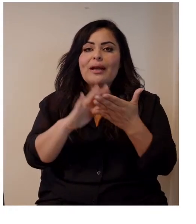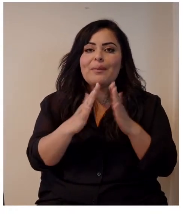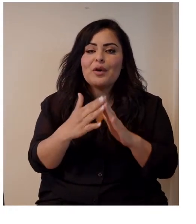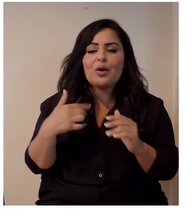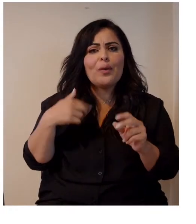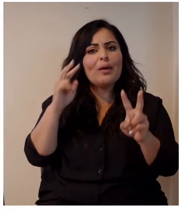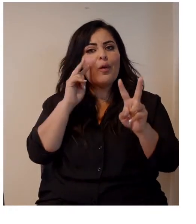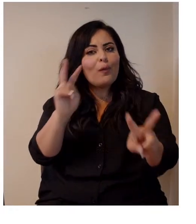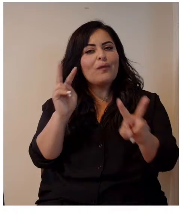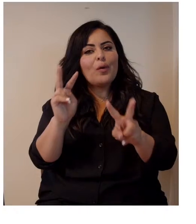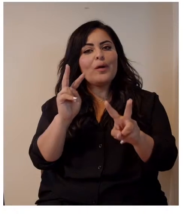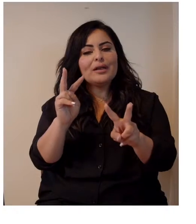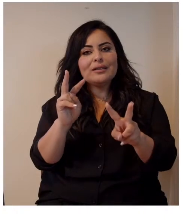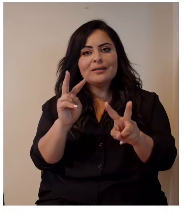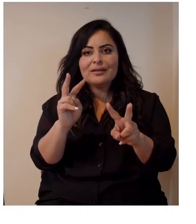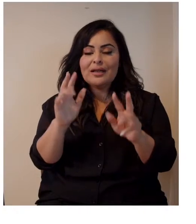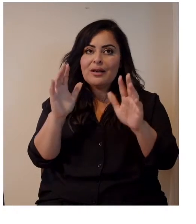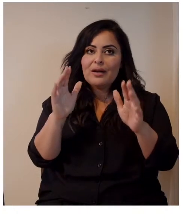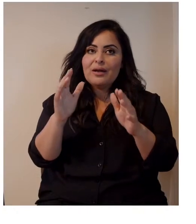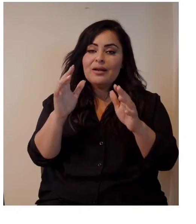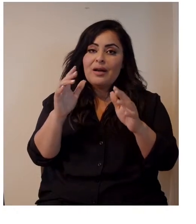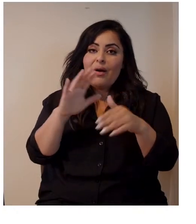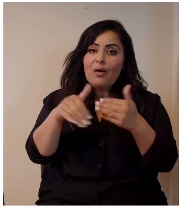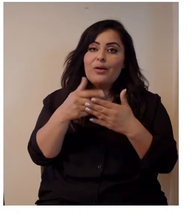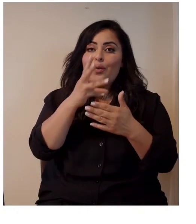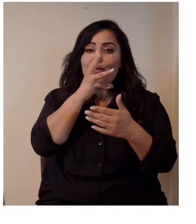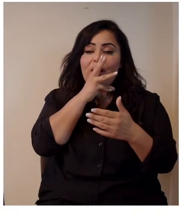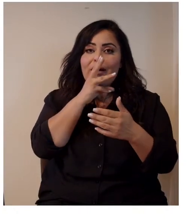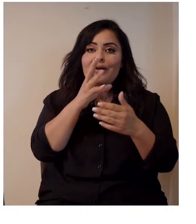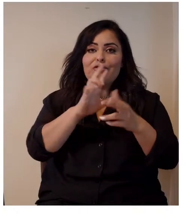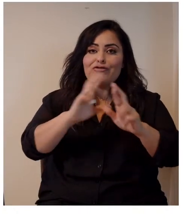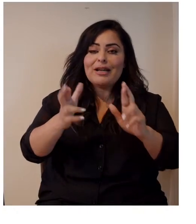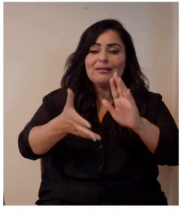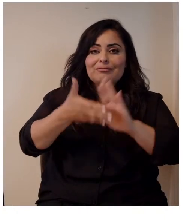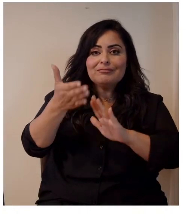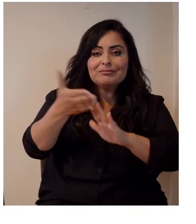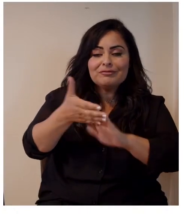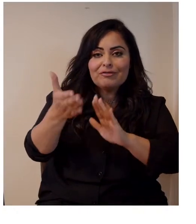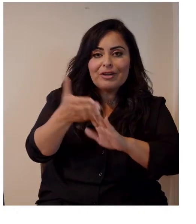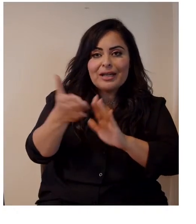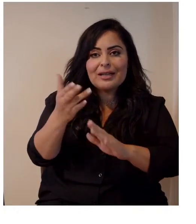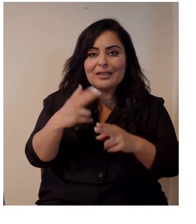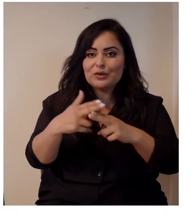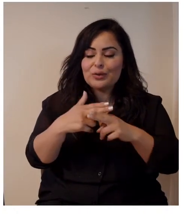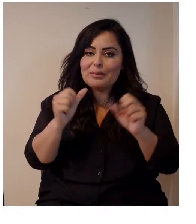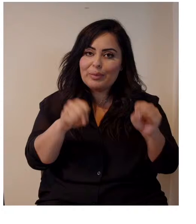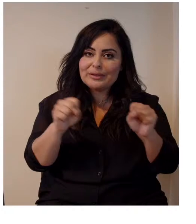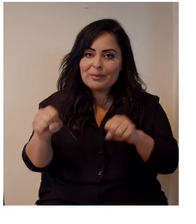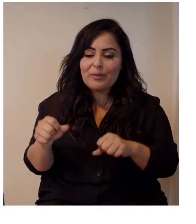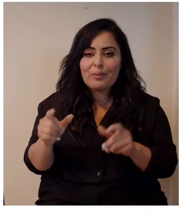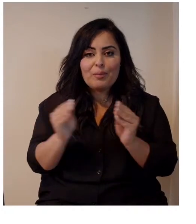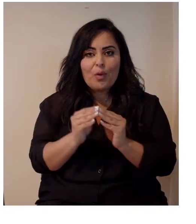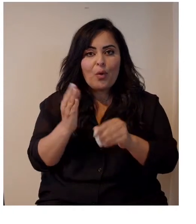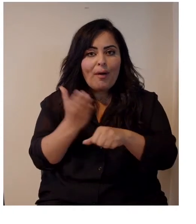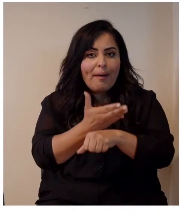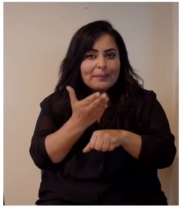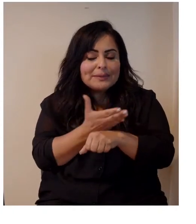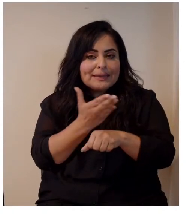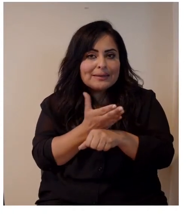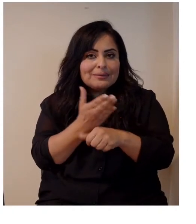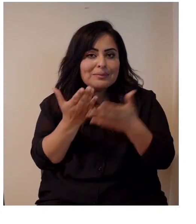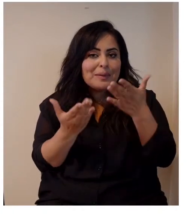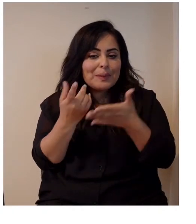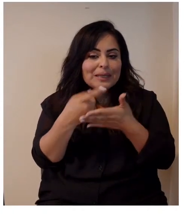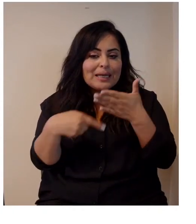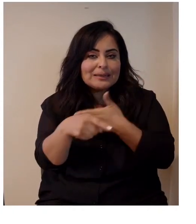of the city's water up and running and potable as soon as we possibly can. Further updates will be provided early